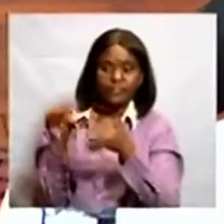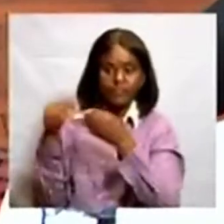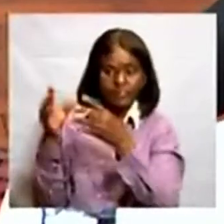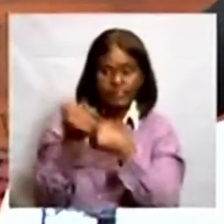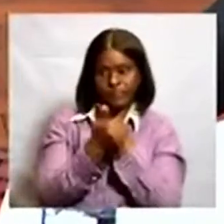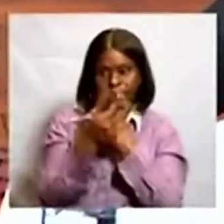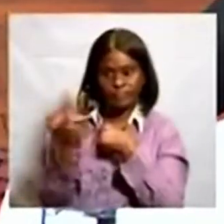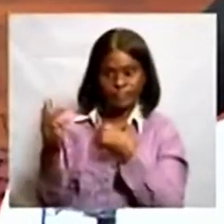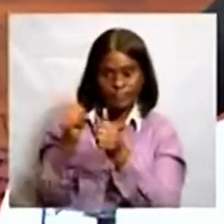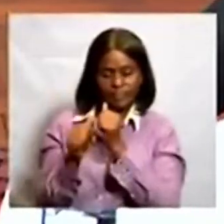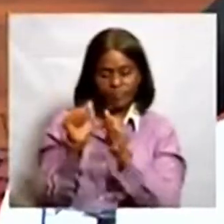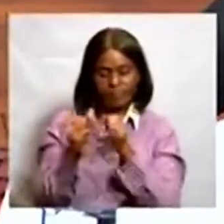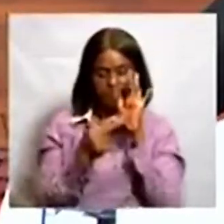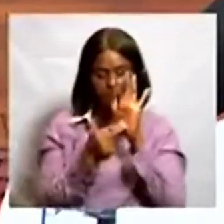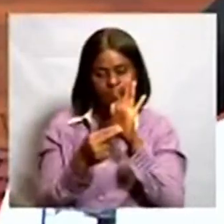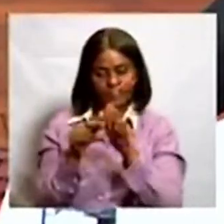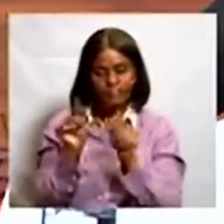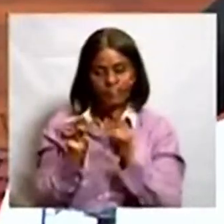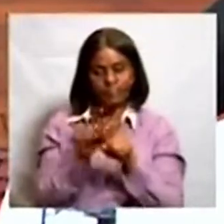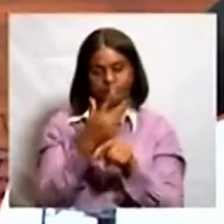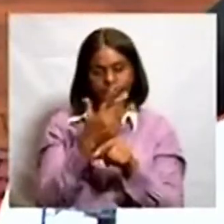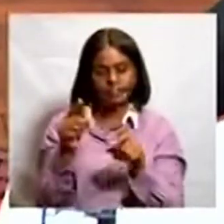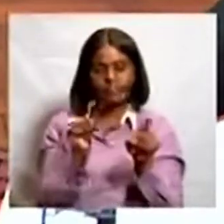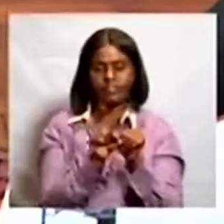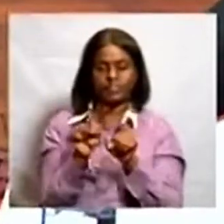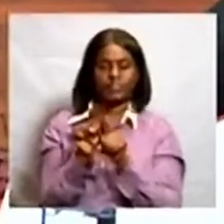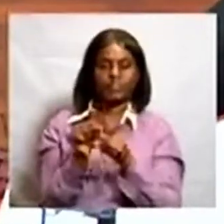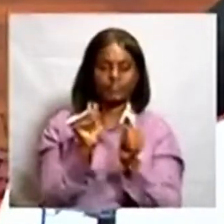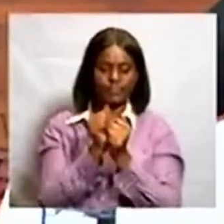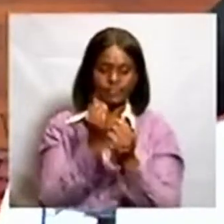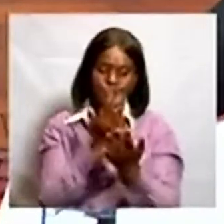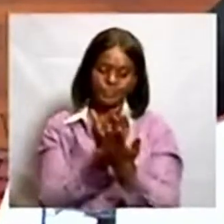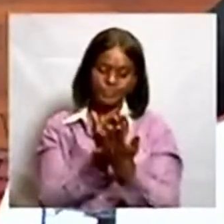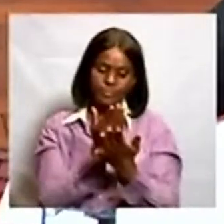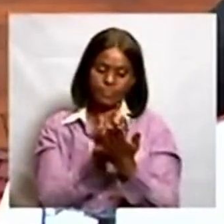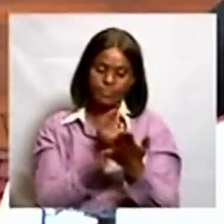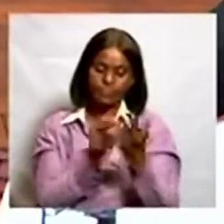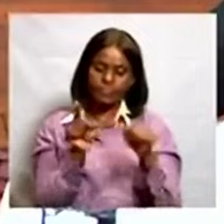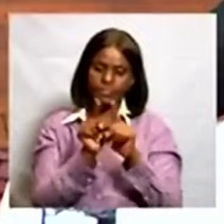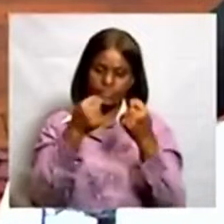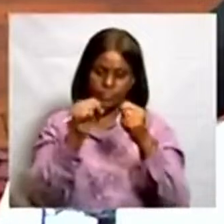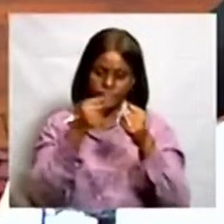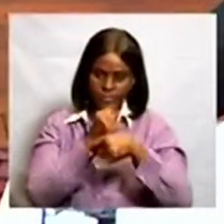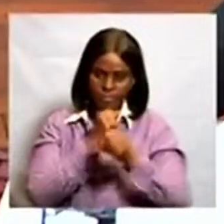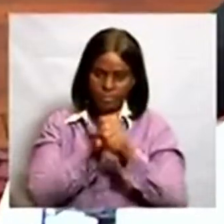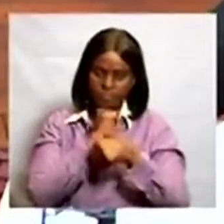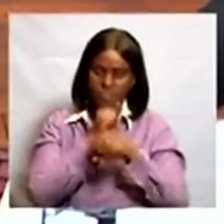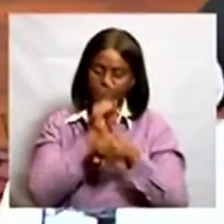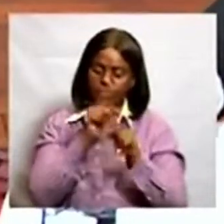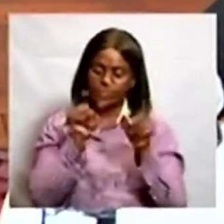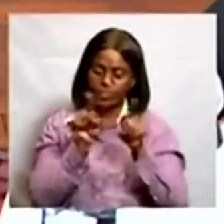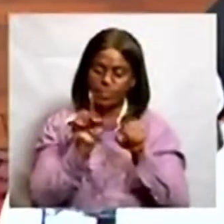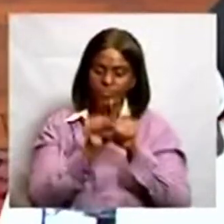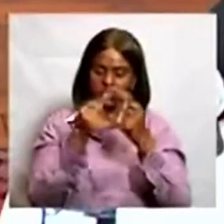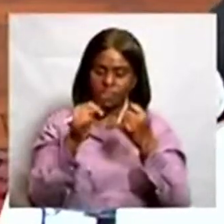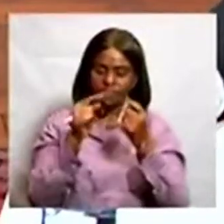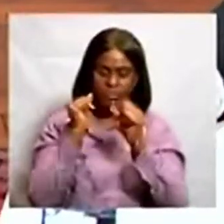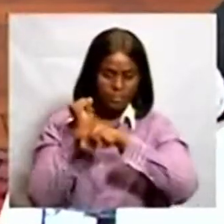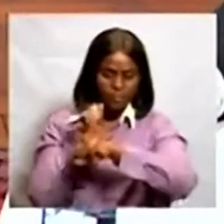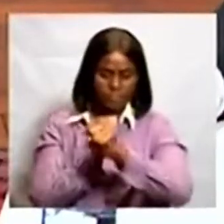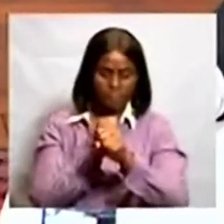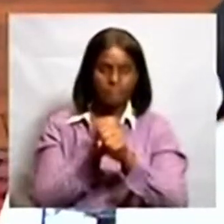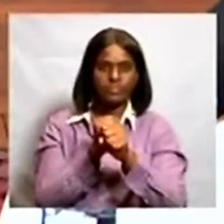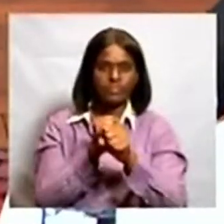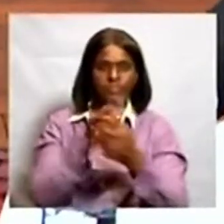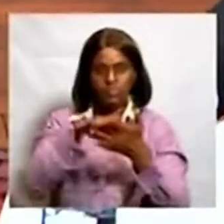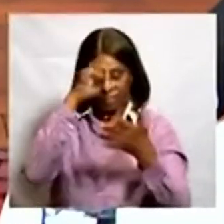that they can improve. And the thing also of this proposal is trying to do, Chair, is trying to safeguard the same